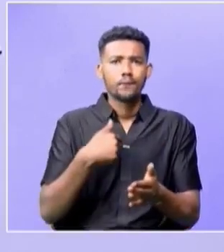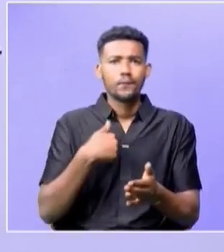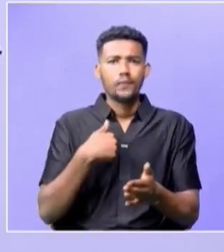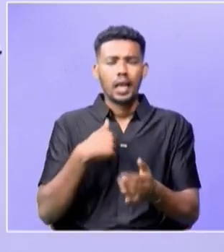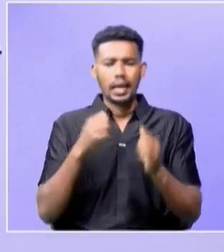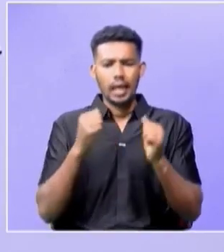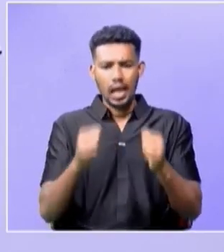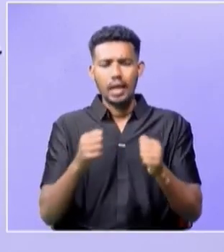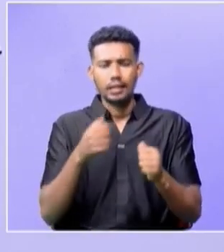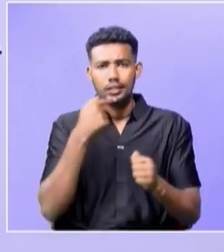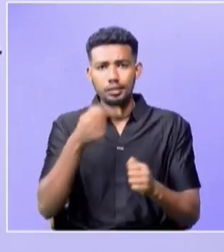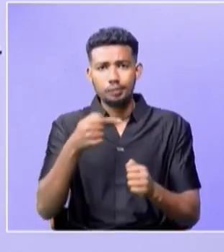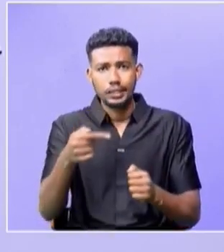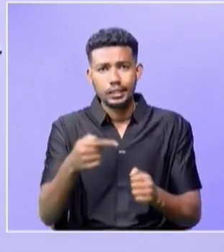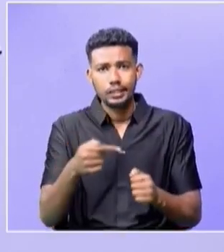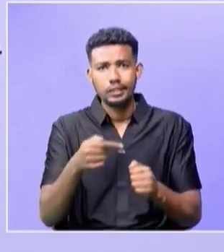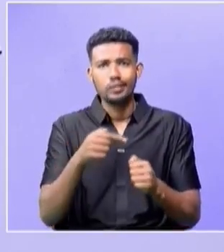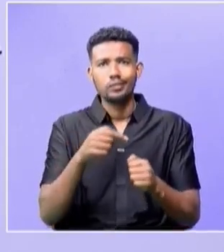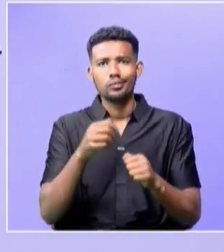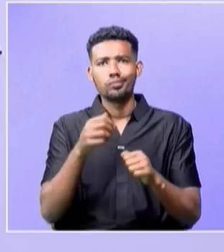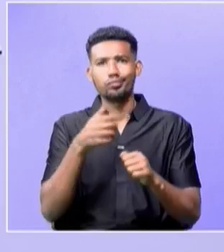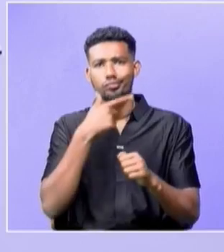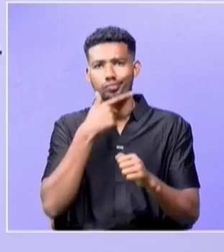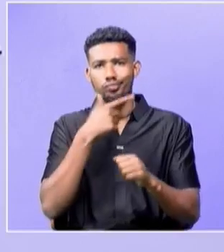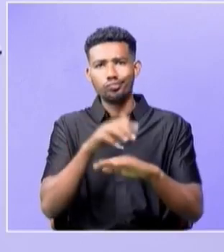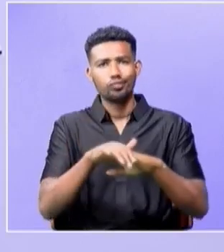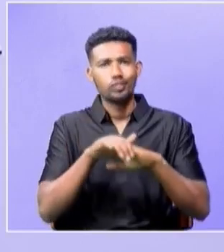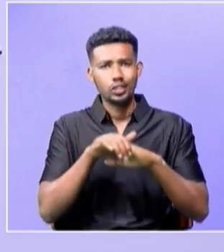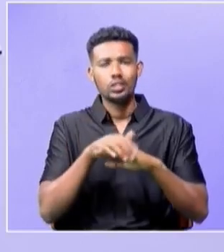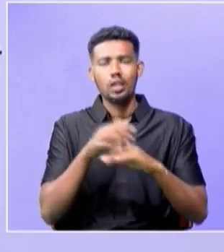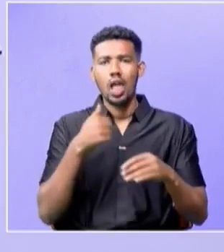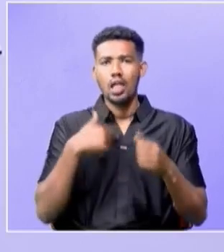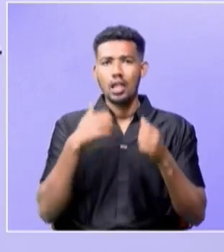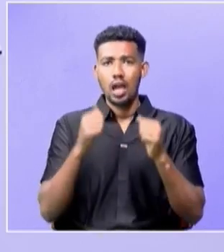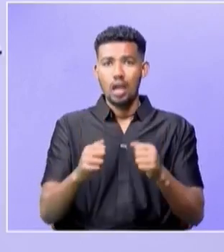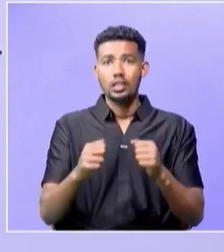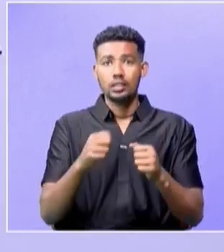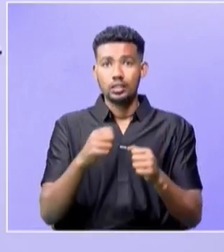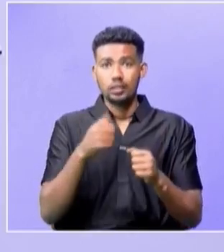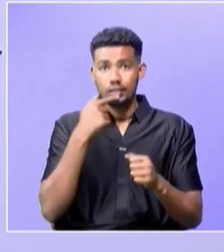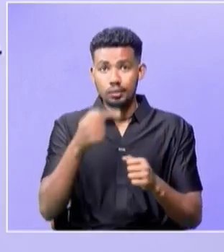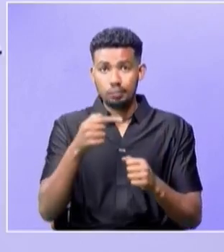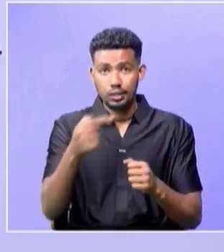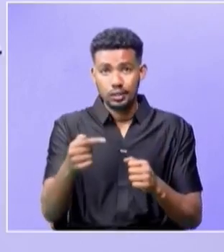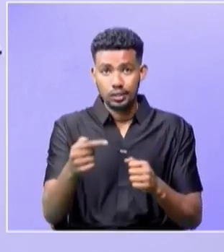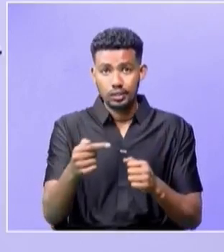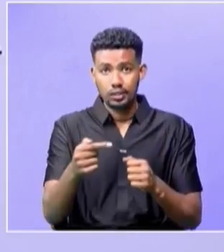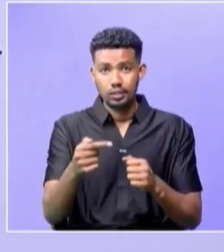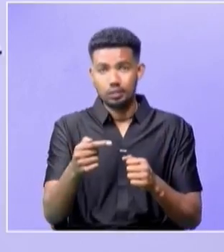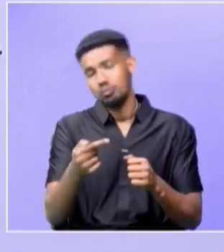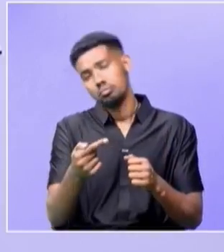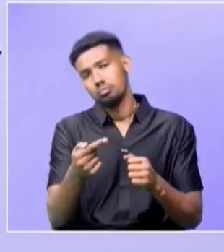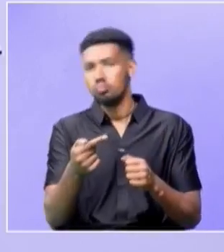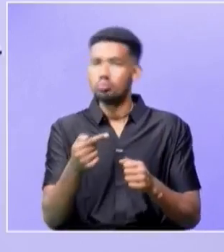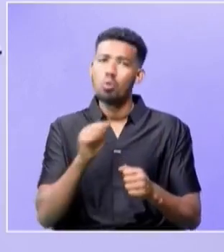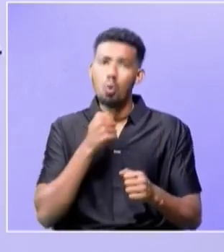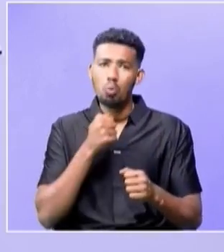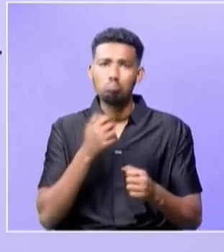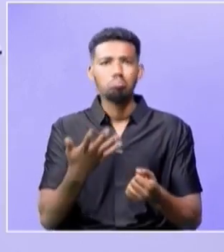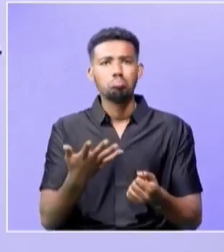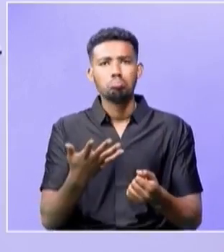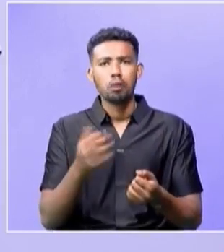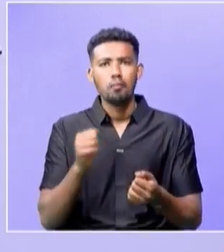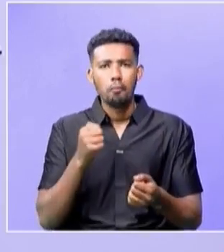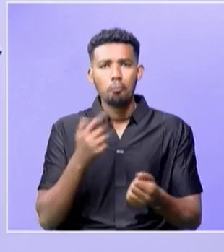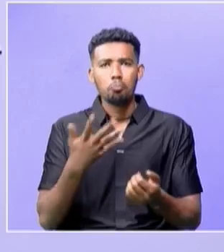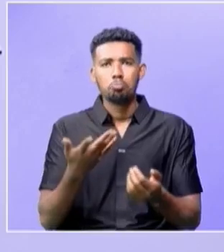French. I can speak Afan Oromo. I can speak English. This is the ability that you are able to do. It might